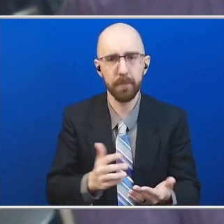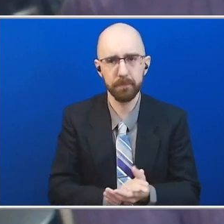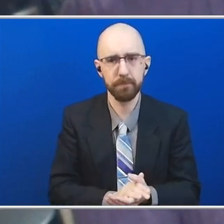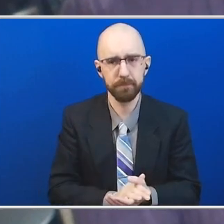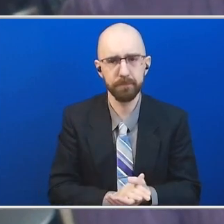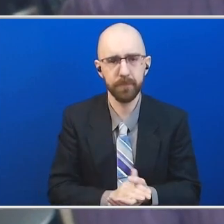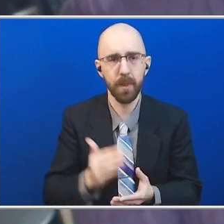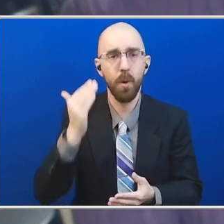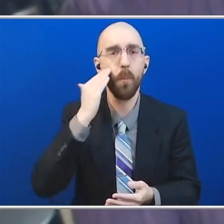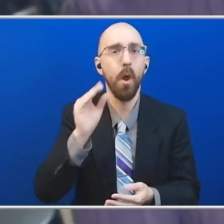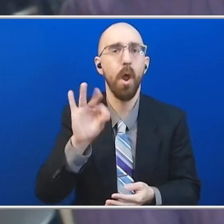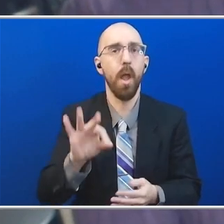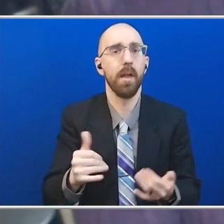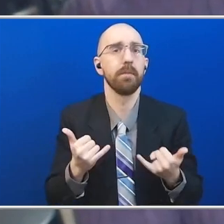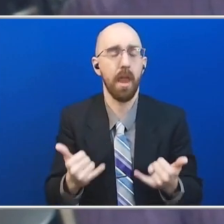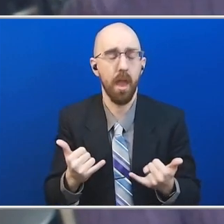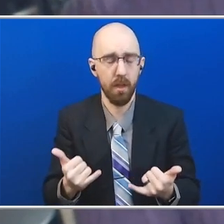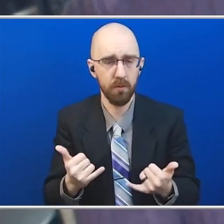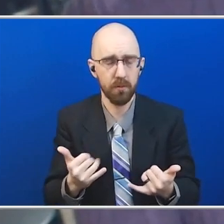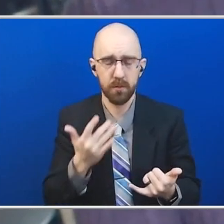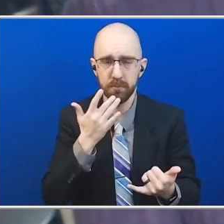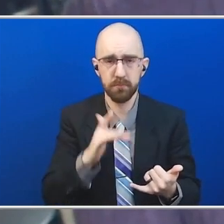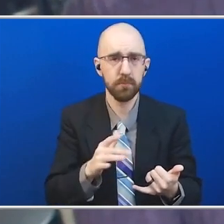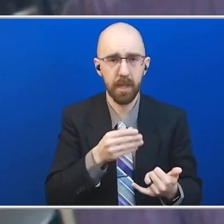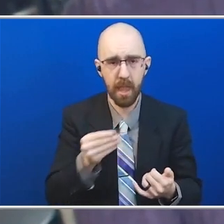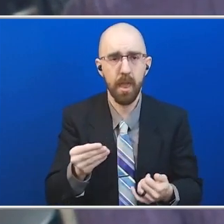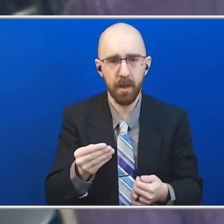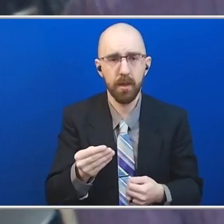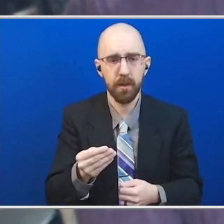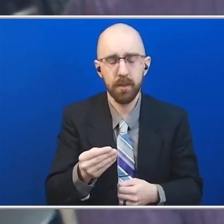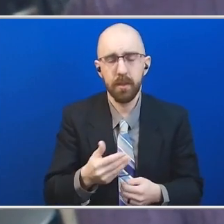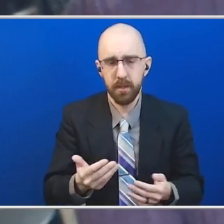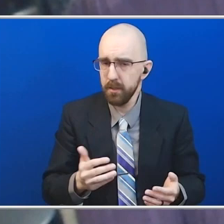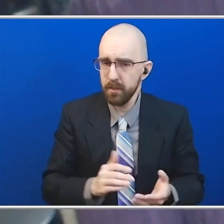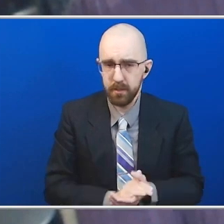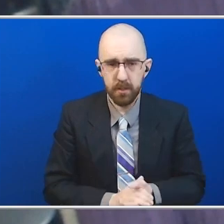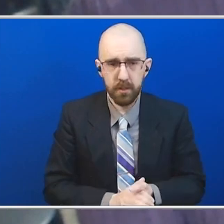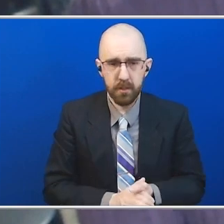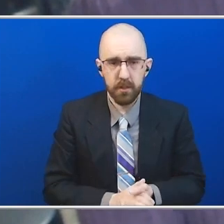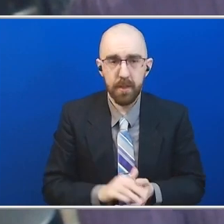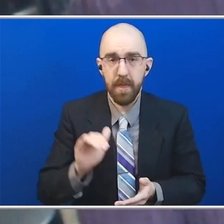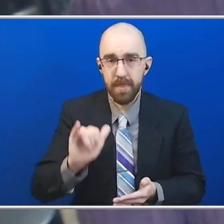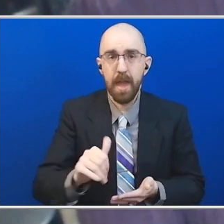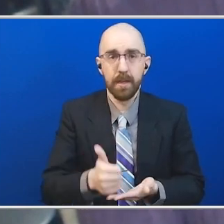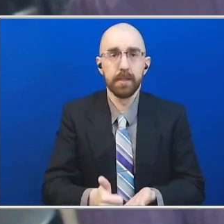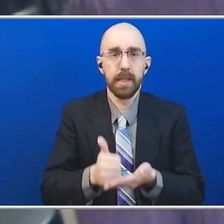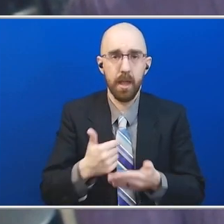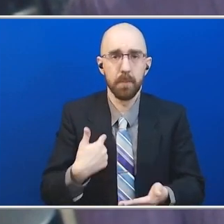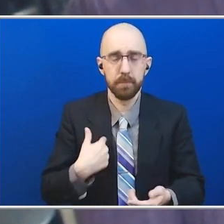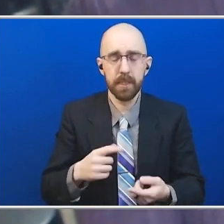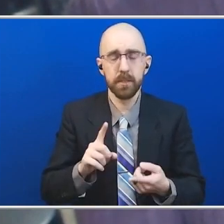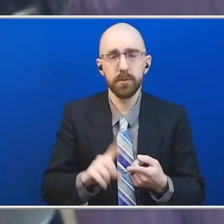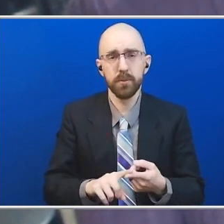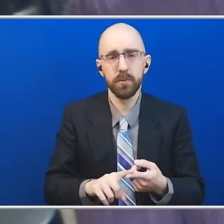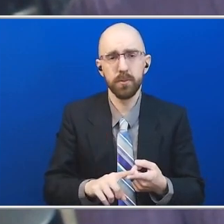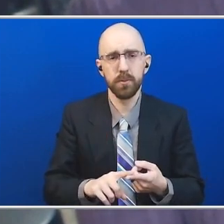aware of now, and it does help me to